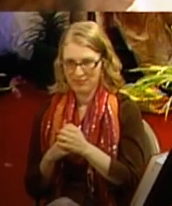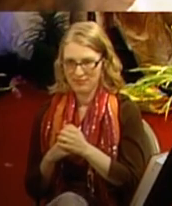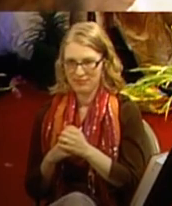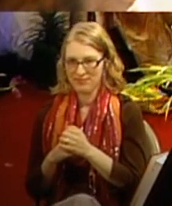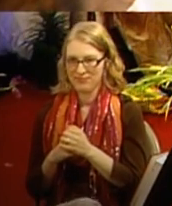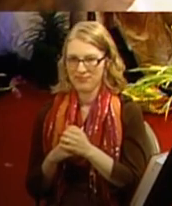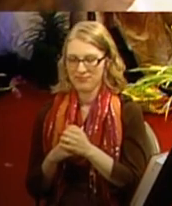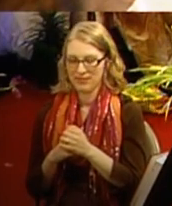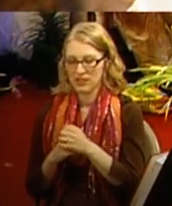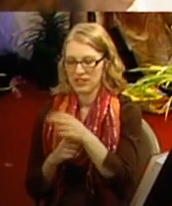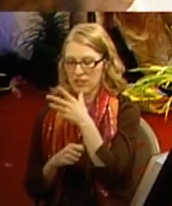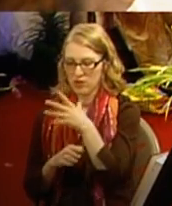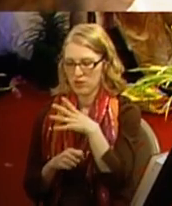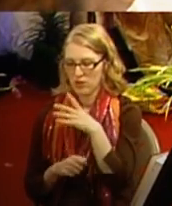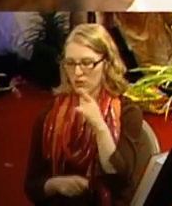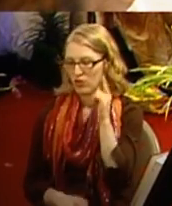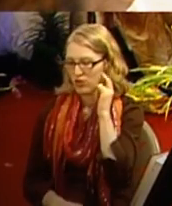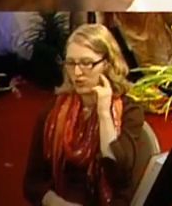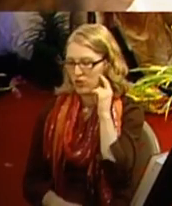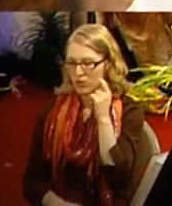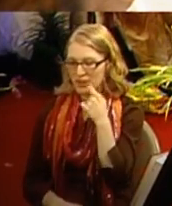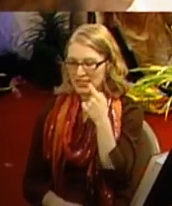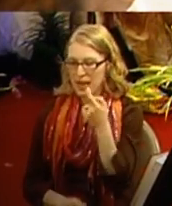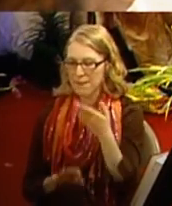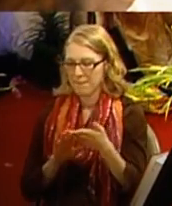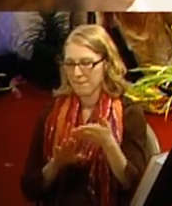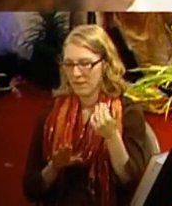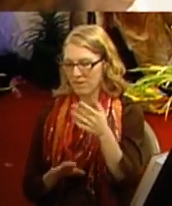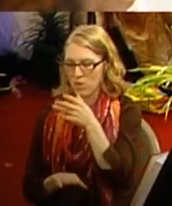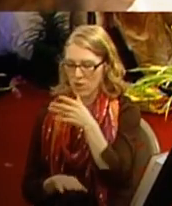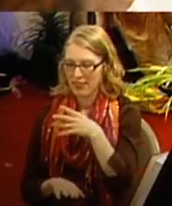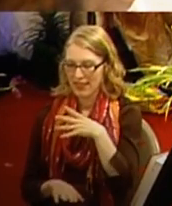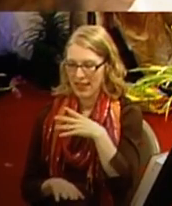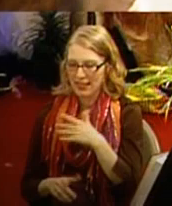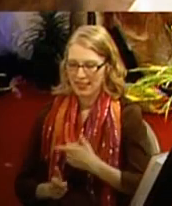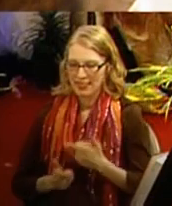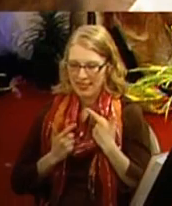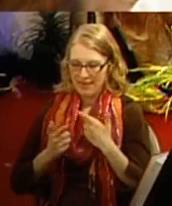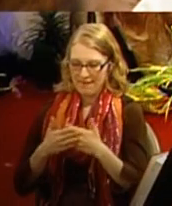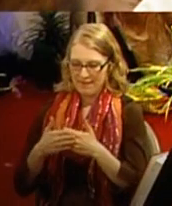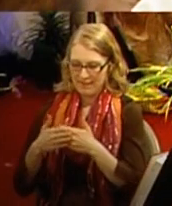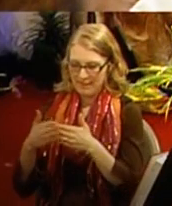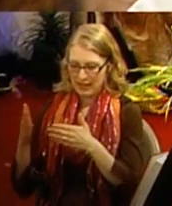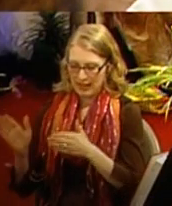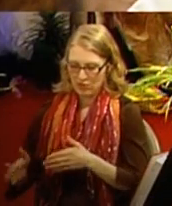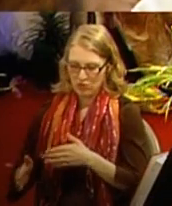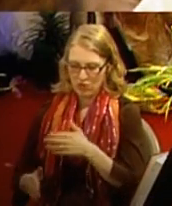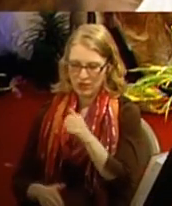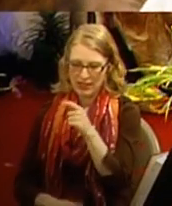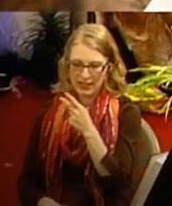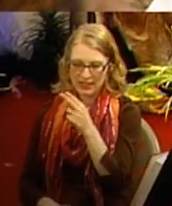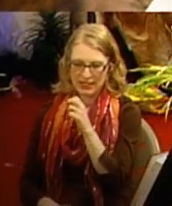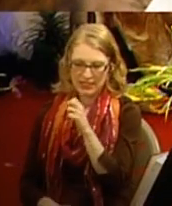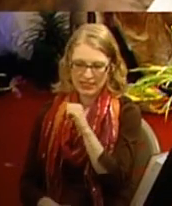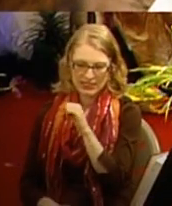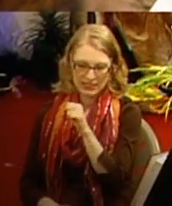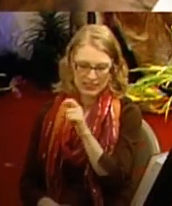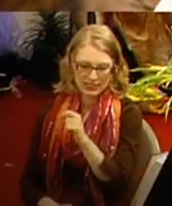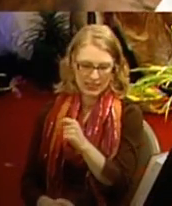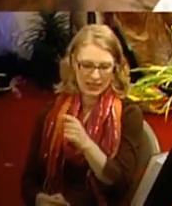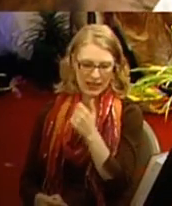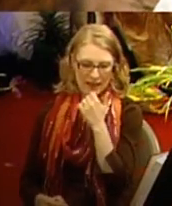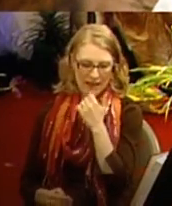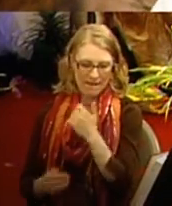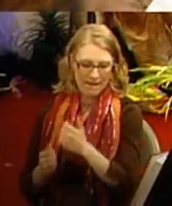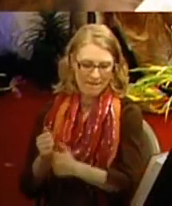So there was this lady, you've heard me tell before about the lady who lived next door to an atheist, and one morning, every morning, she'd come out